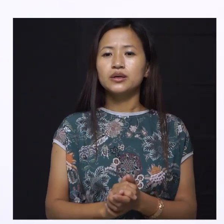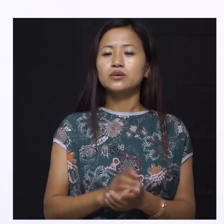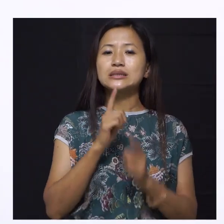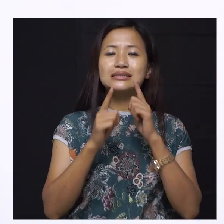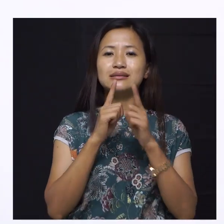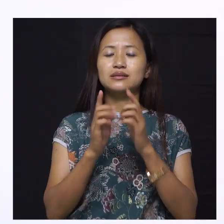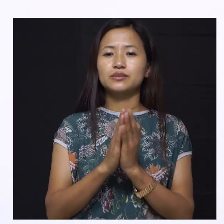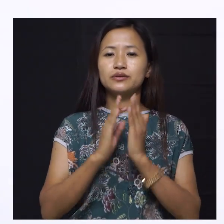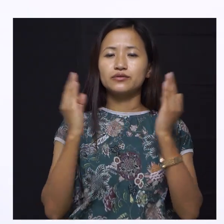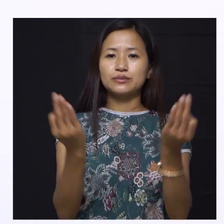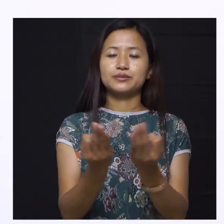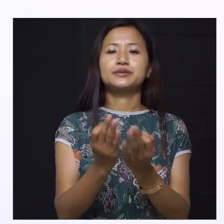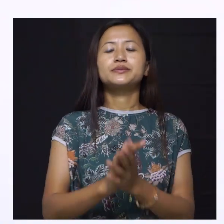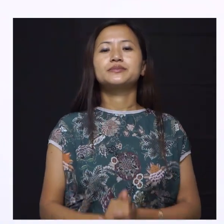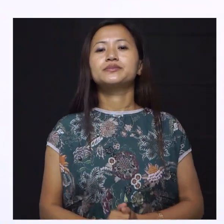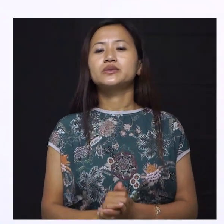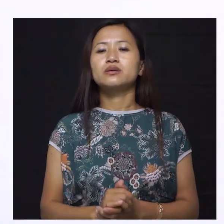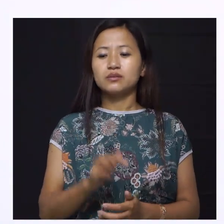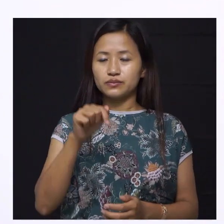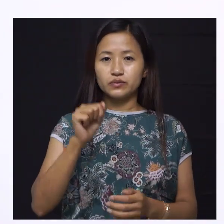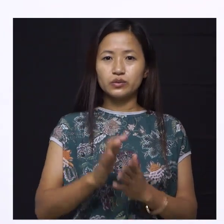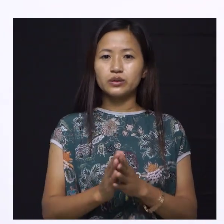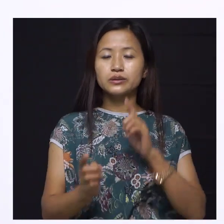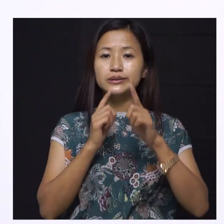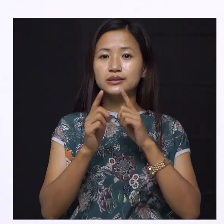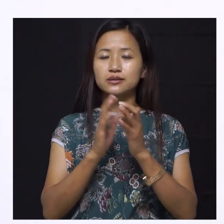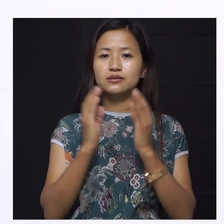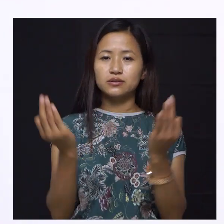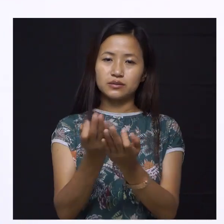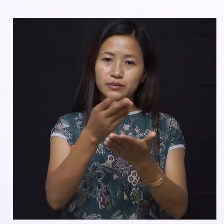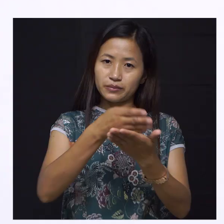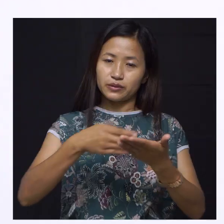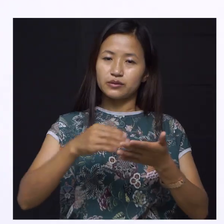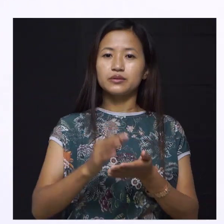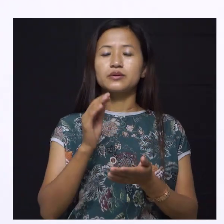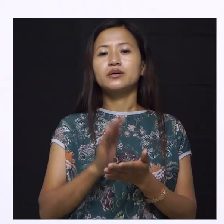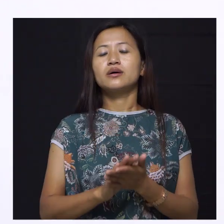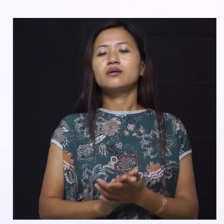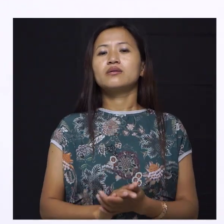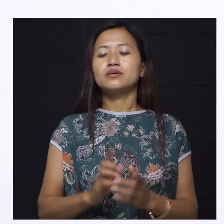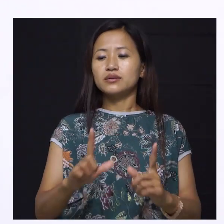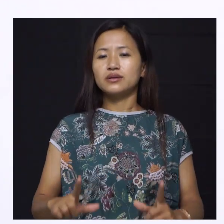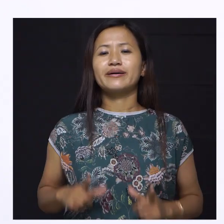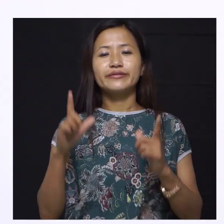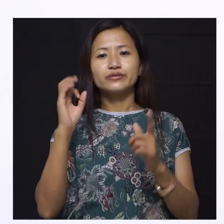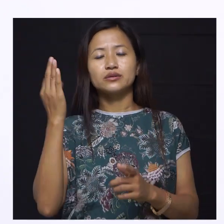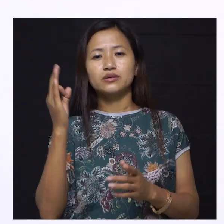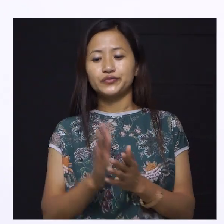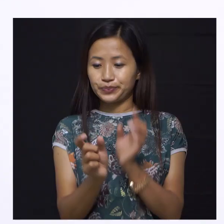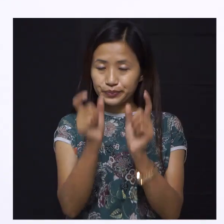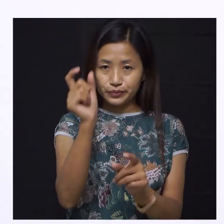I want you to keep this in your mind. We are going to discuss about a particular family depicting the lifestyles of